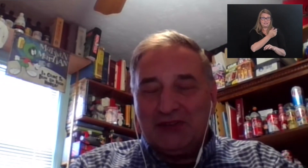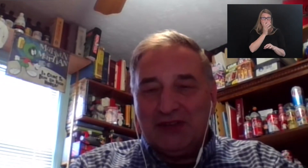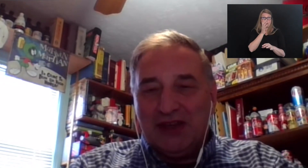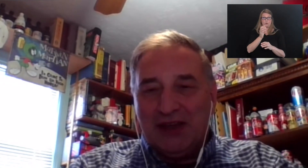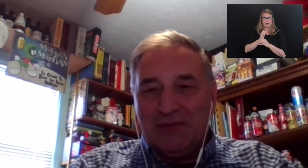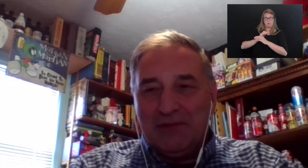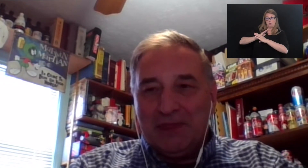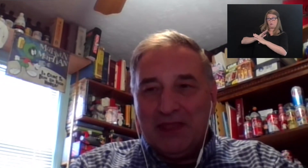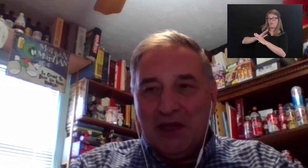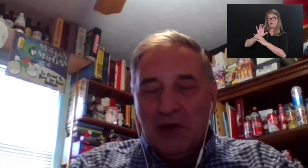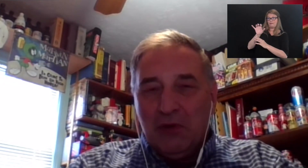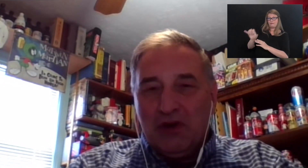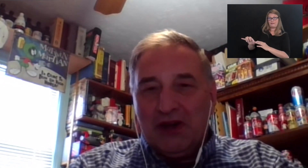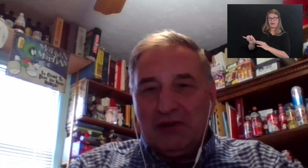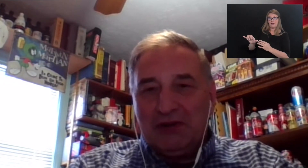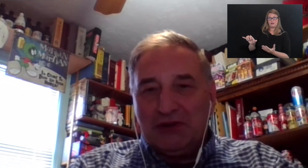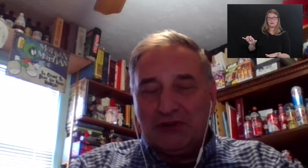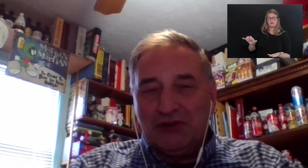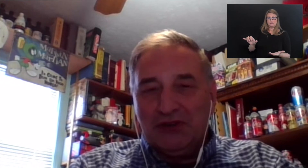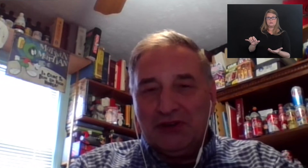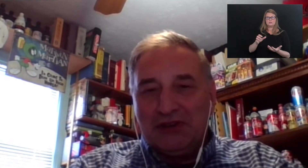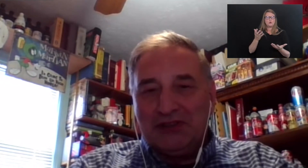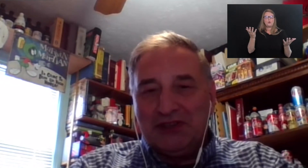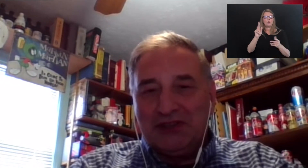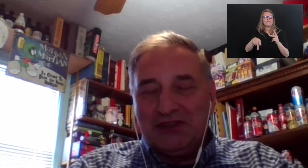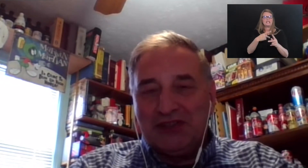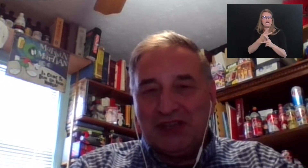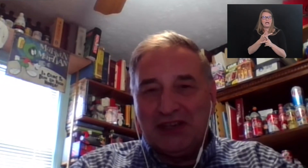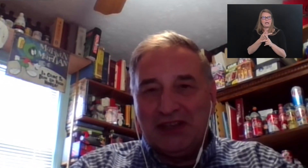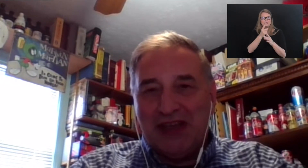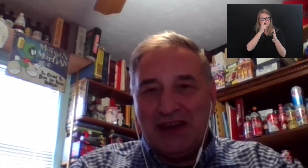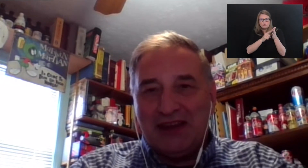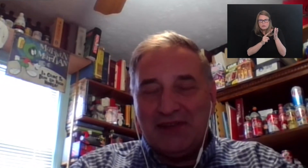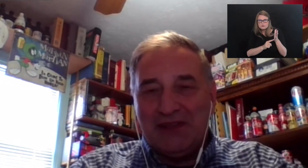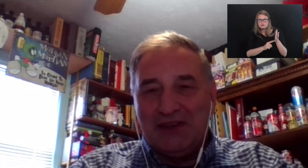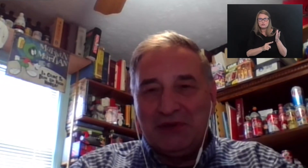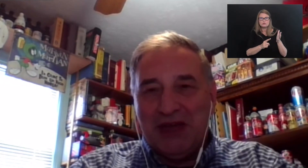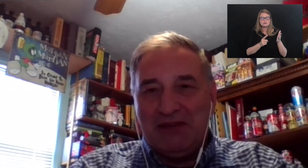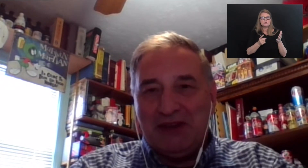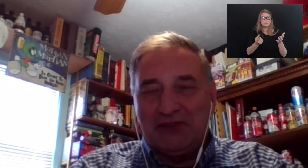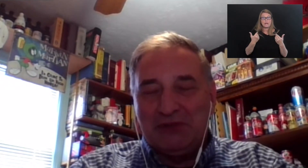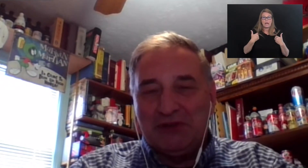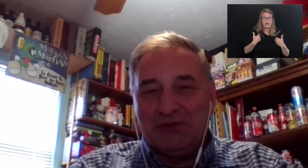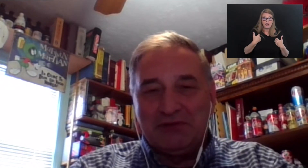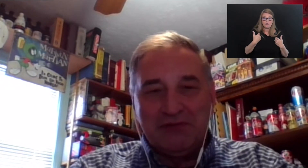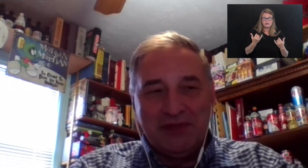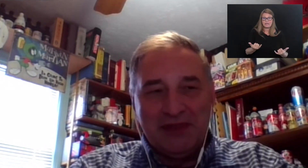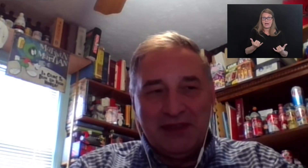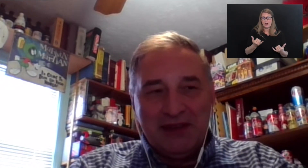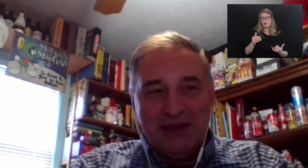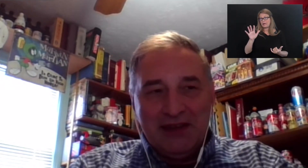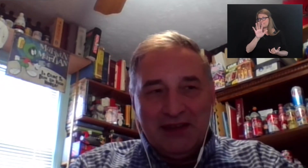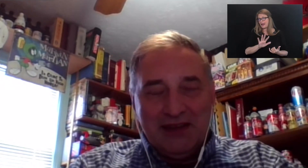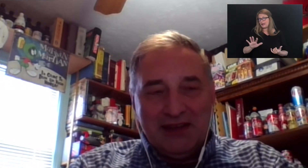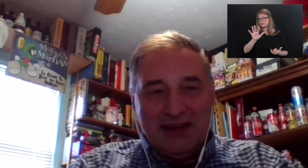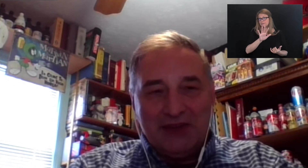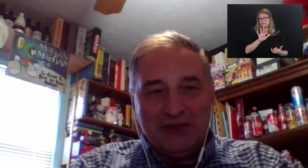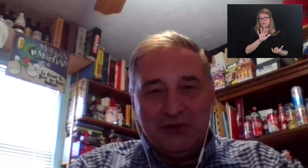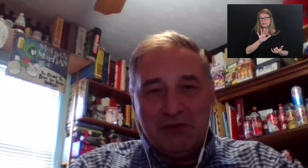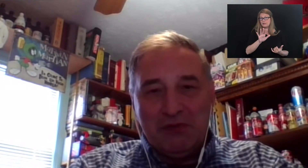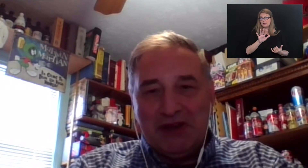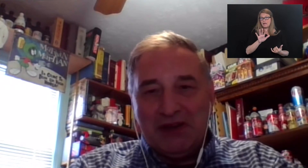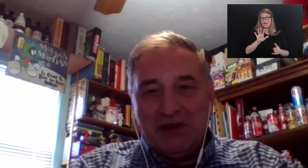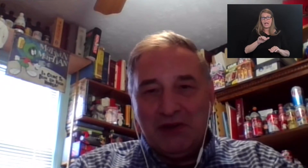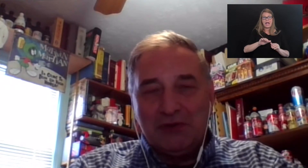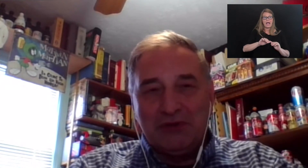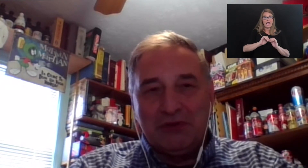wanted to ask what kind of research is going on to check into that, and do we have an estimate of how